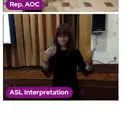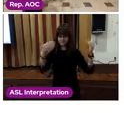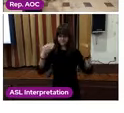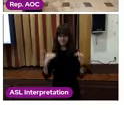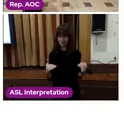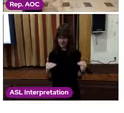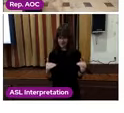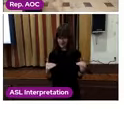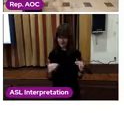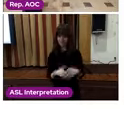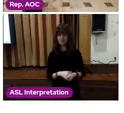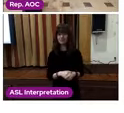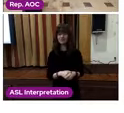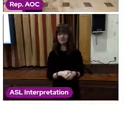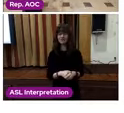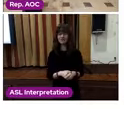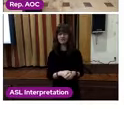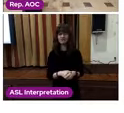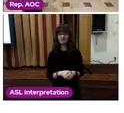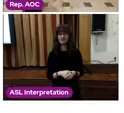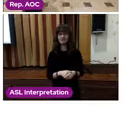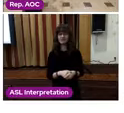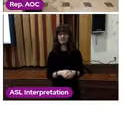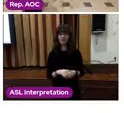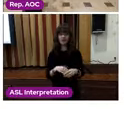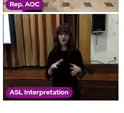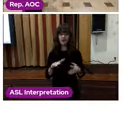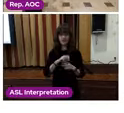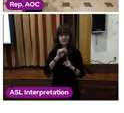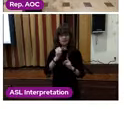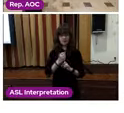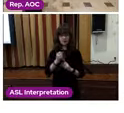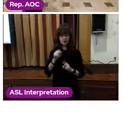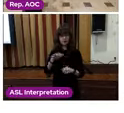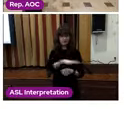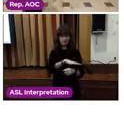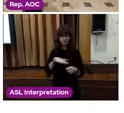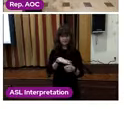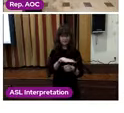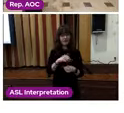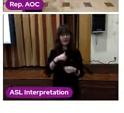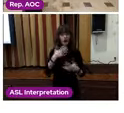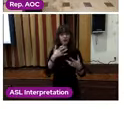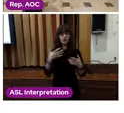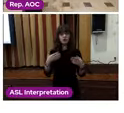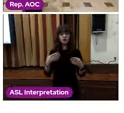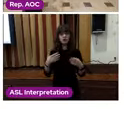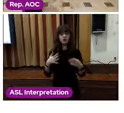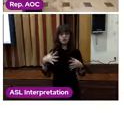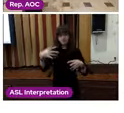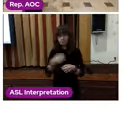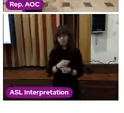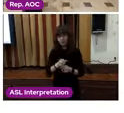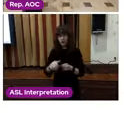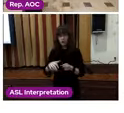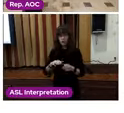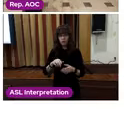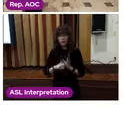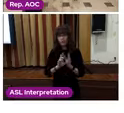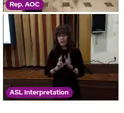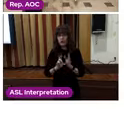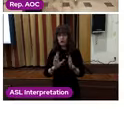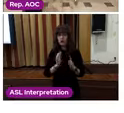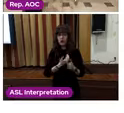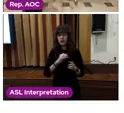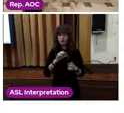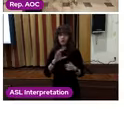Next up, in terms of state of the district, I just wanted to do a quick overview on our casework. A lot of